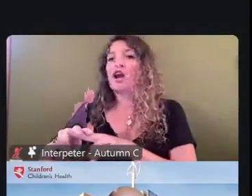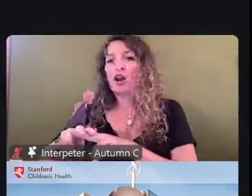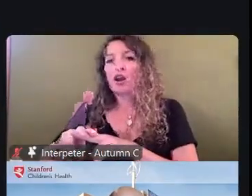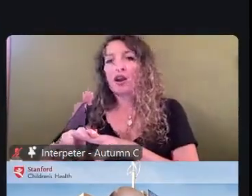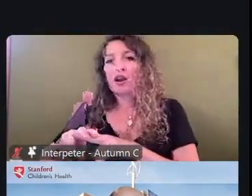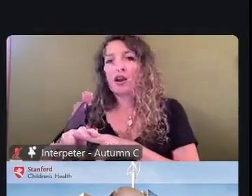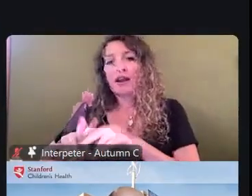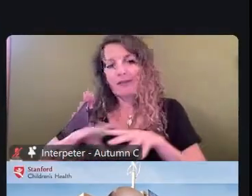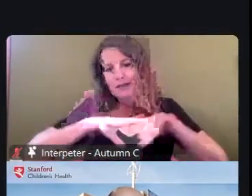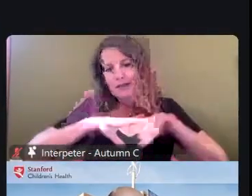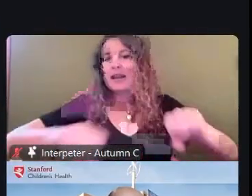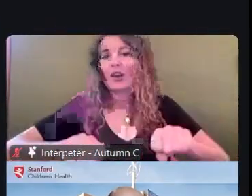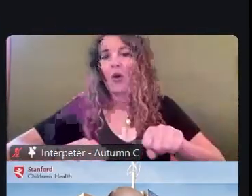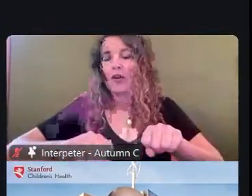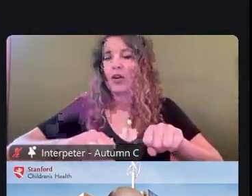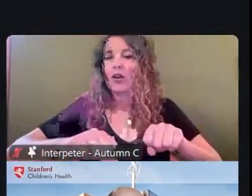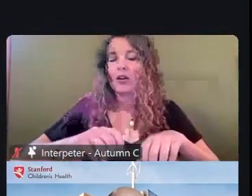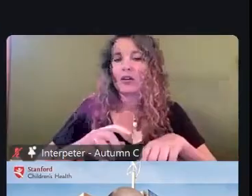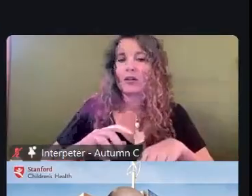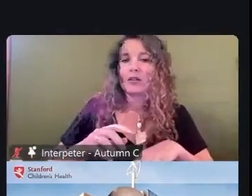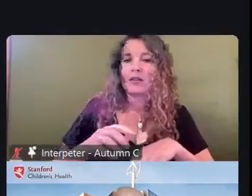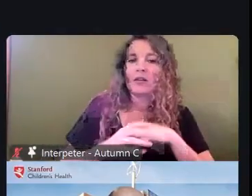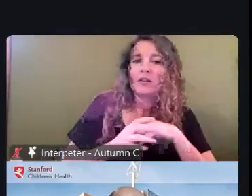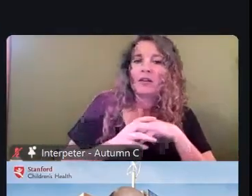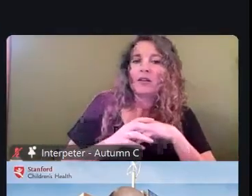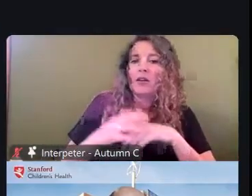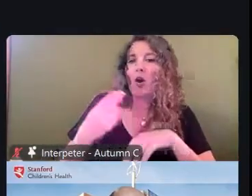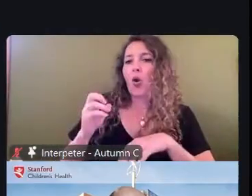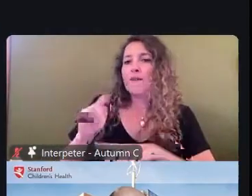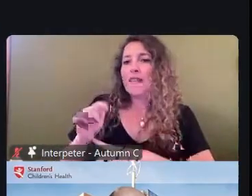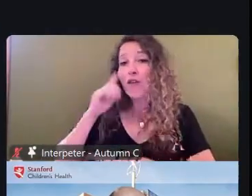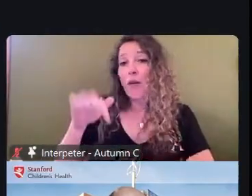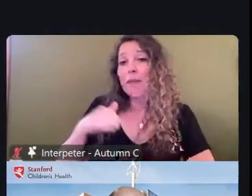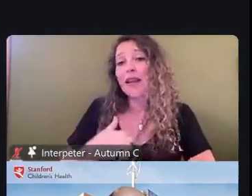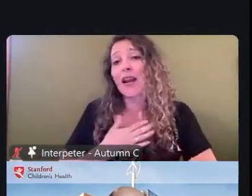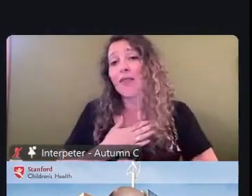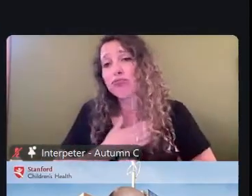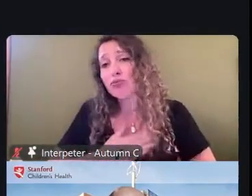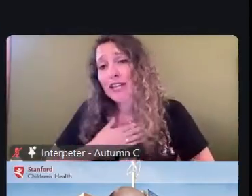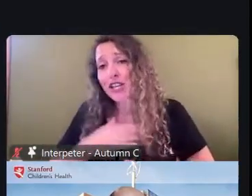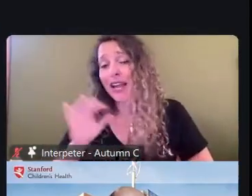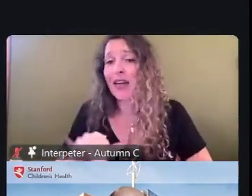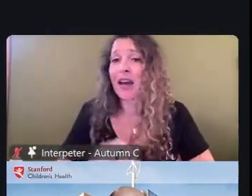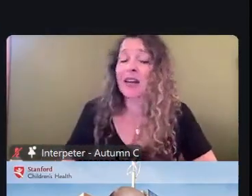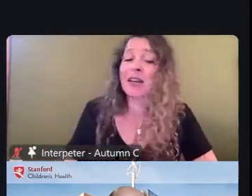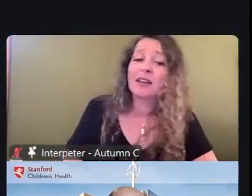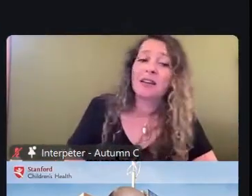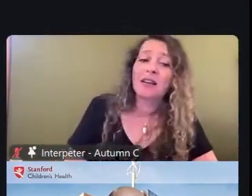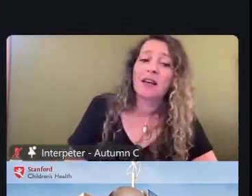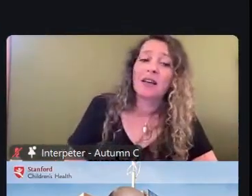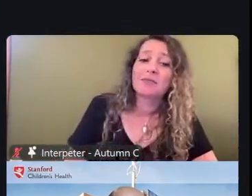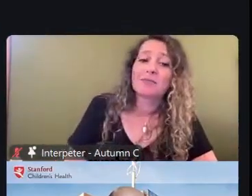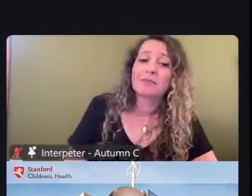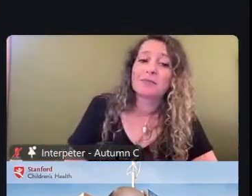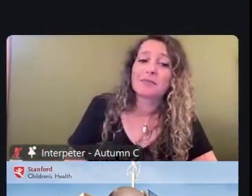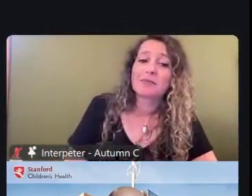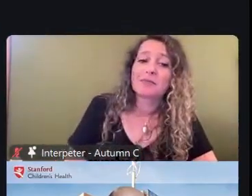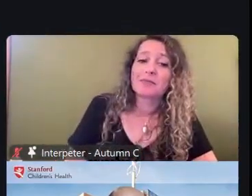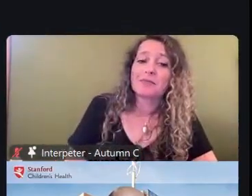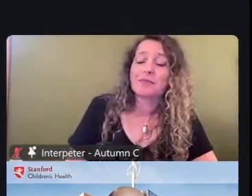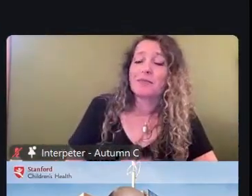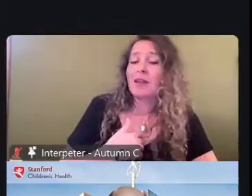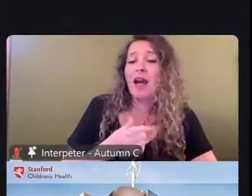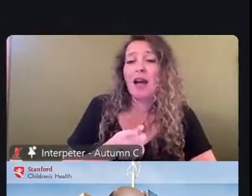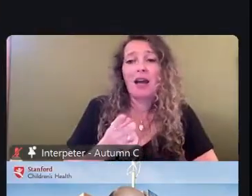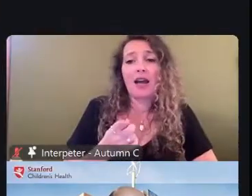over hosting for me, and I so appreciate that. I just admire